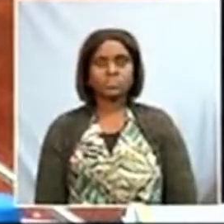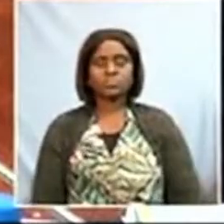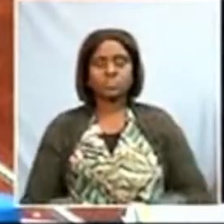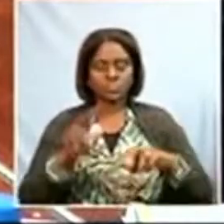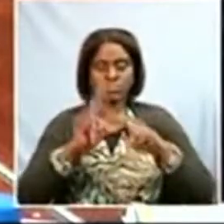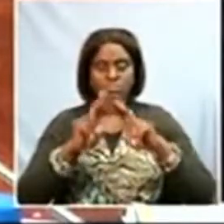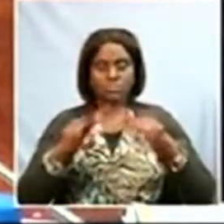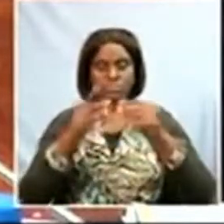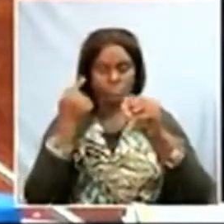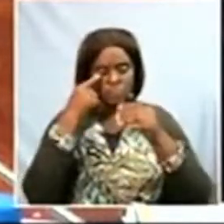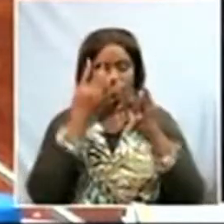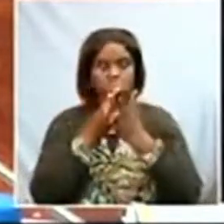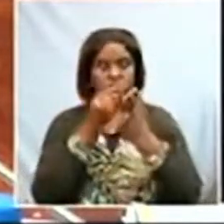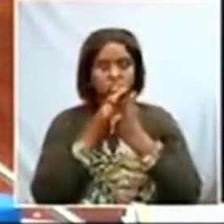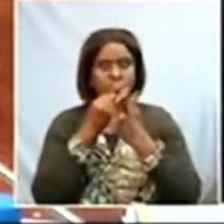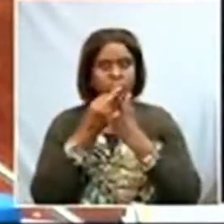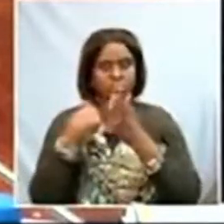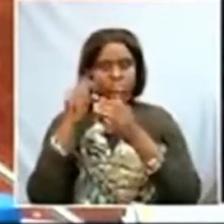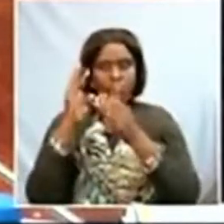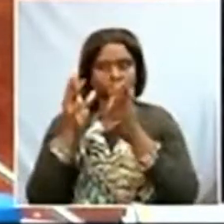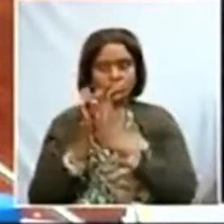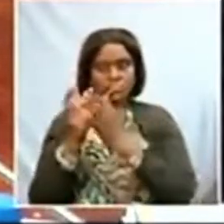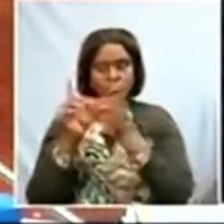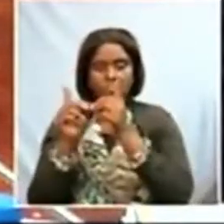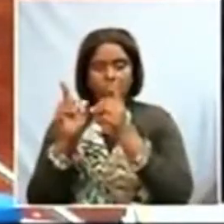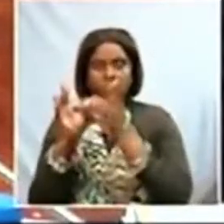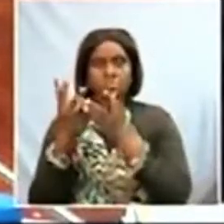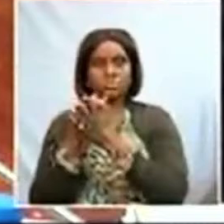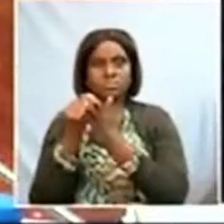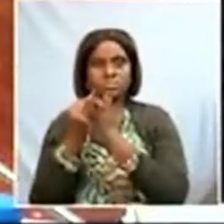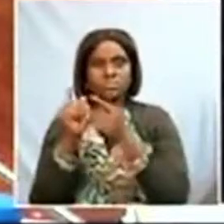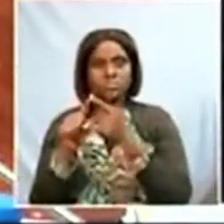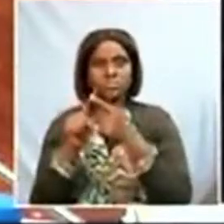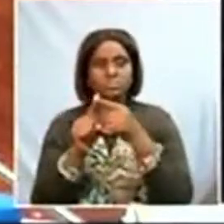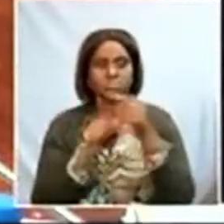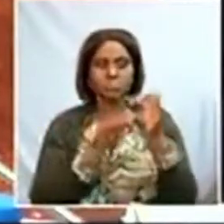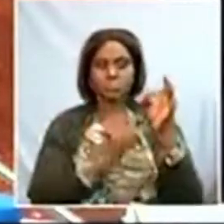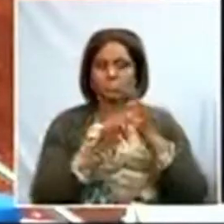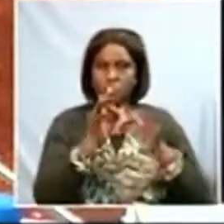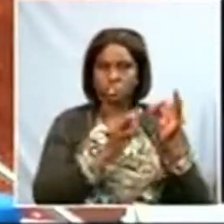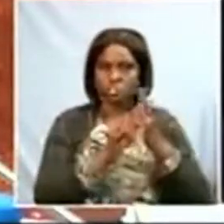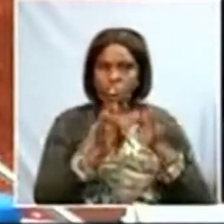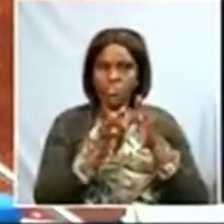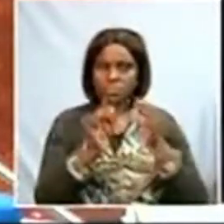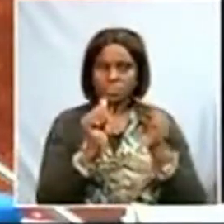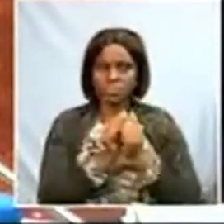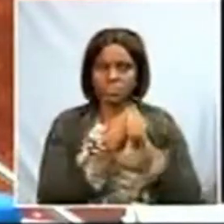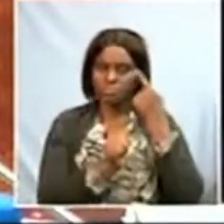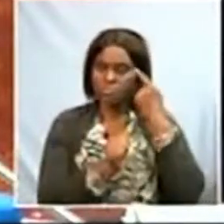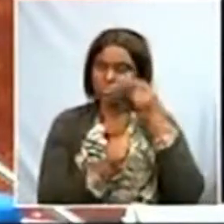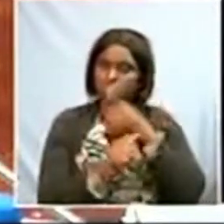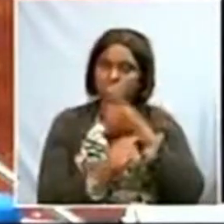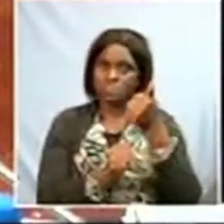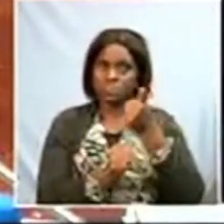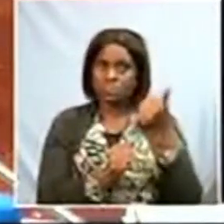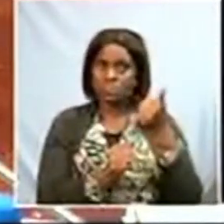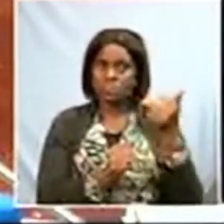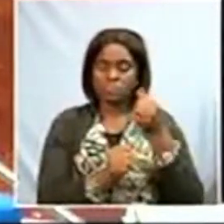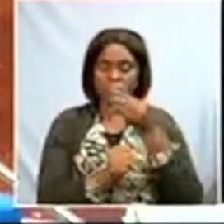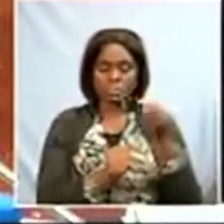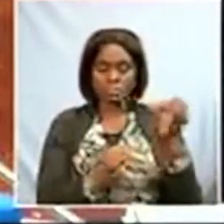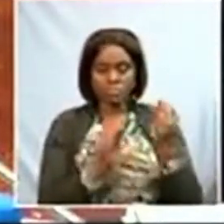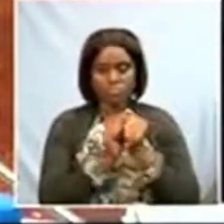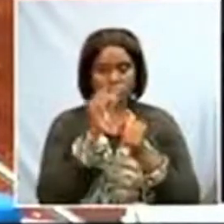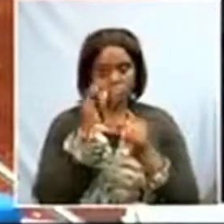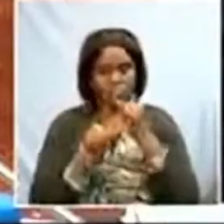the financial component, I'll ask Director Finance to make his submission. And for the issue to do with